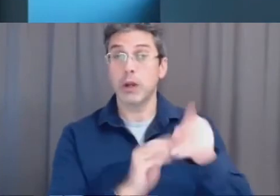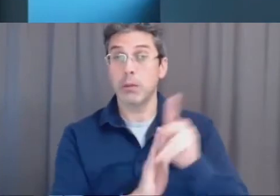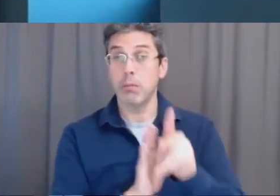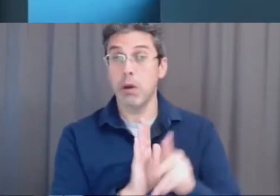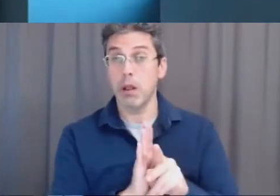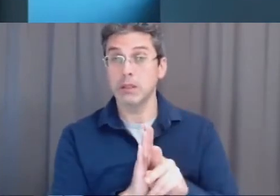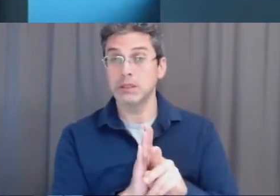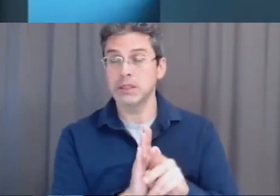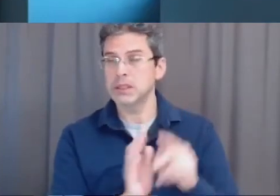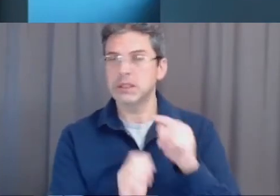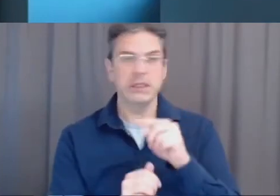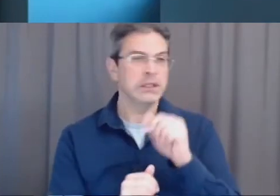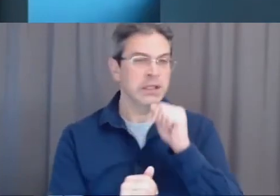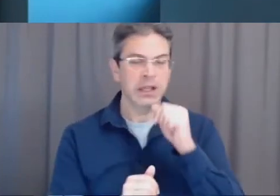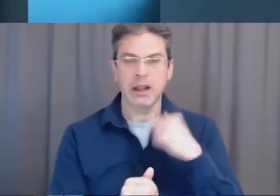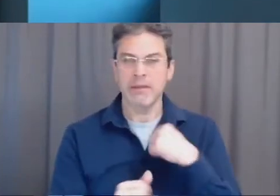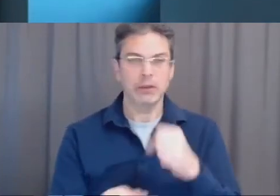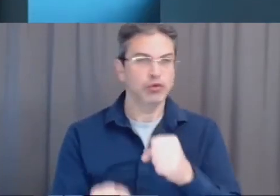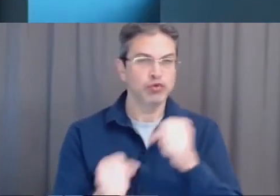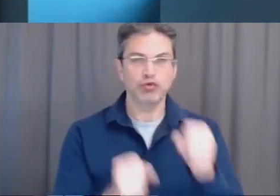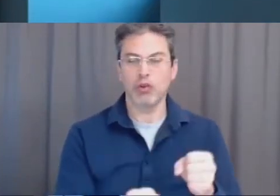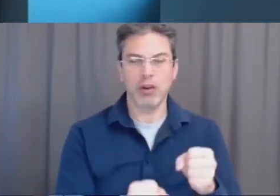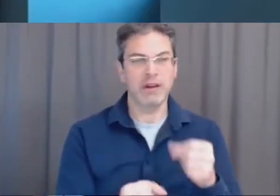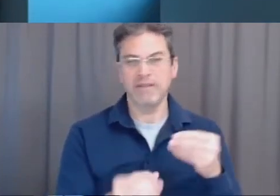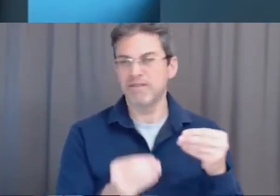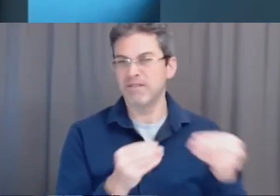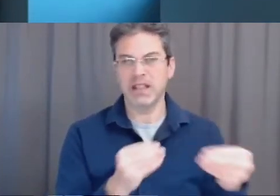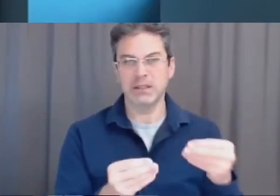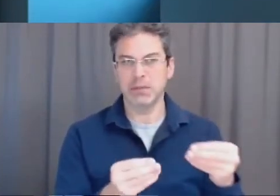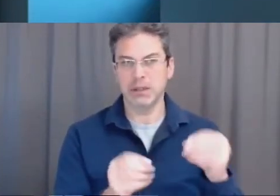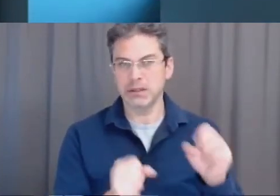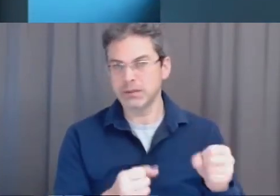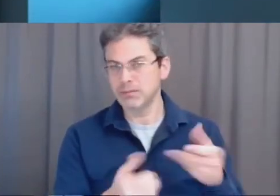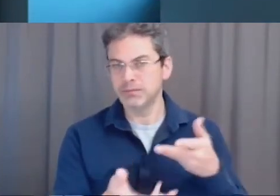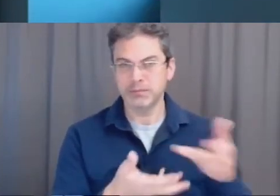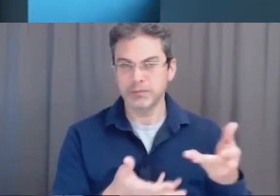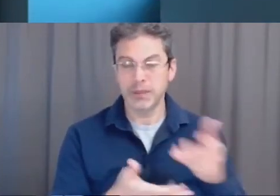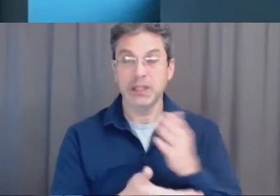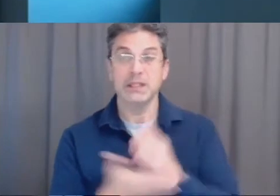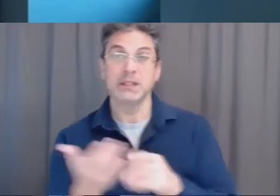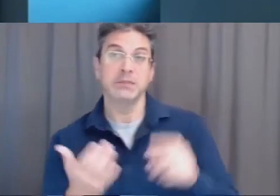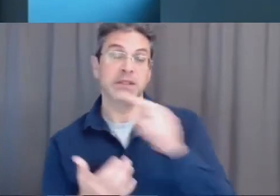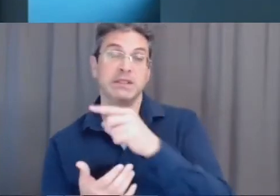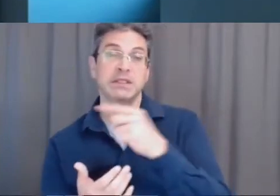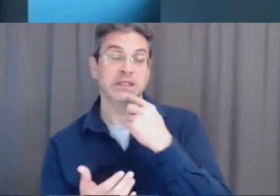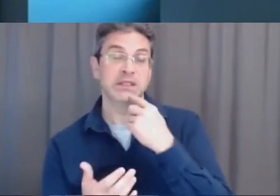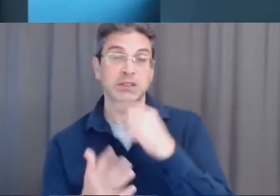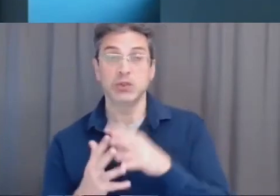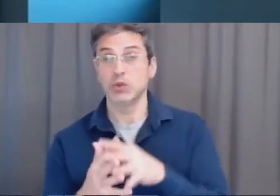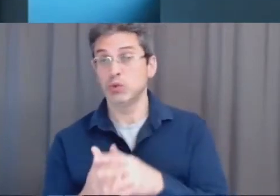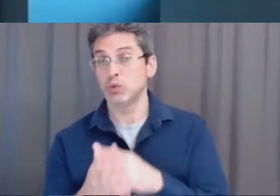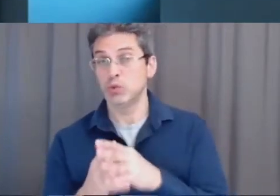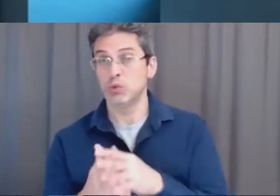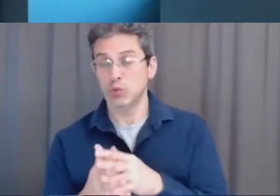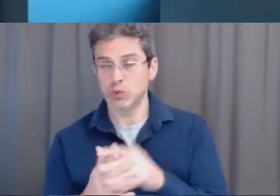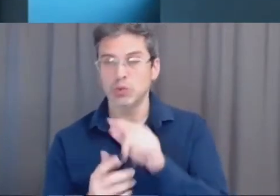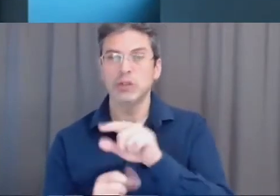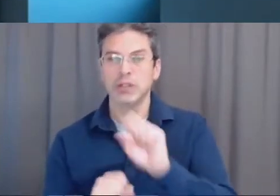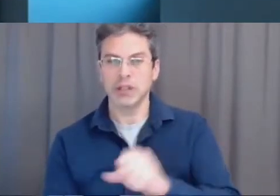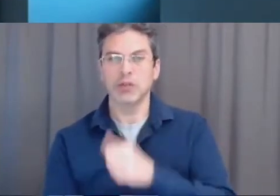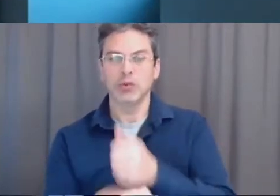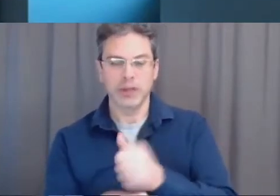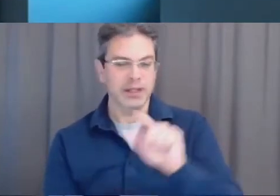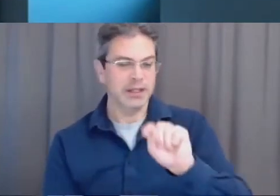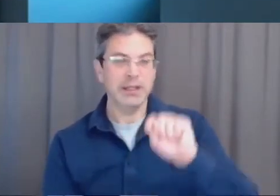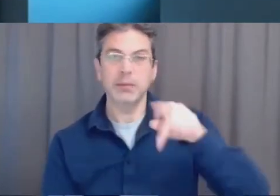flexibility. Some people have talked about, you know, the United States re-engaging with the Trans-Pacific Partnership. In